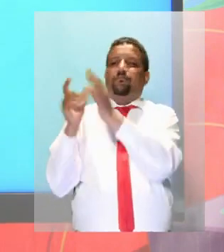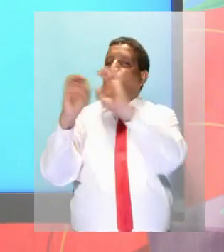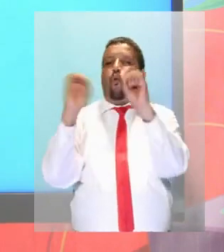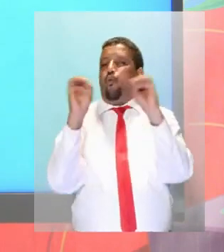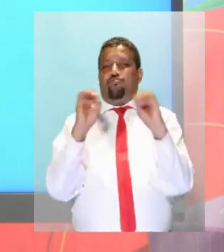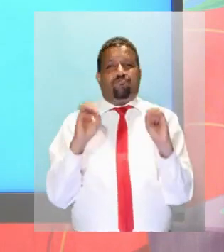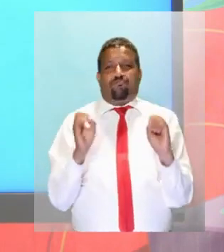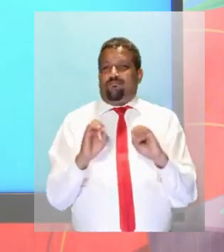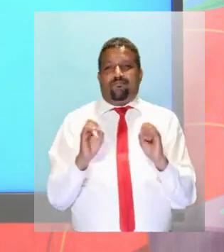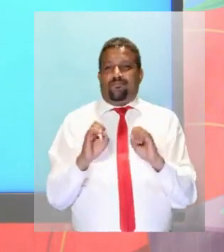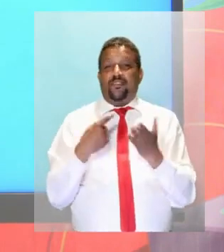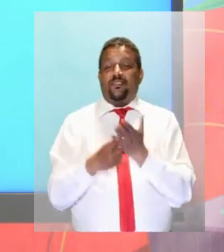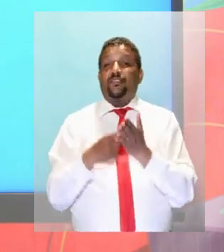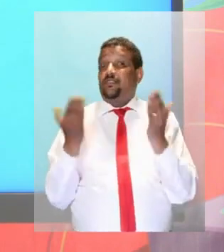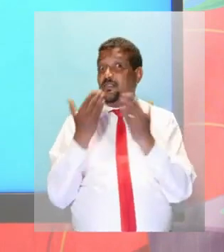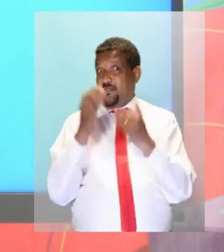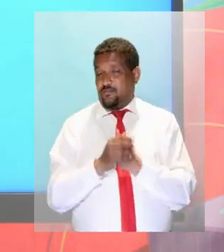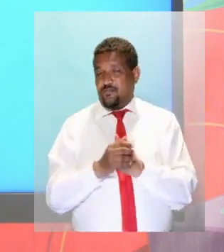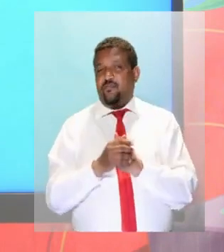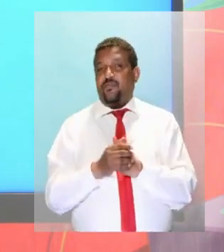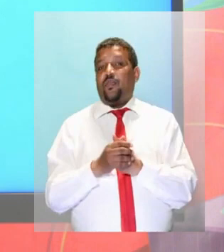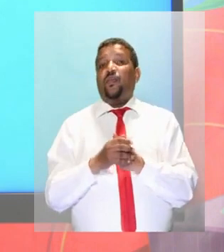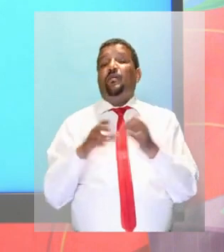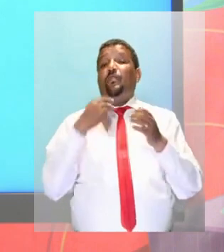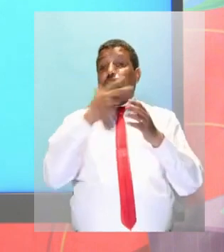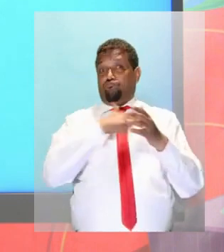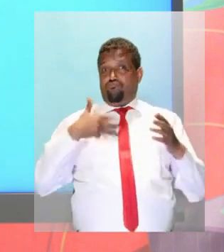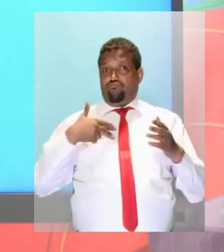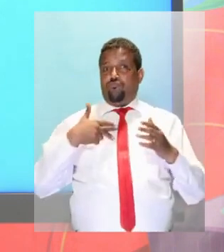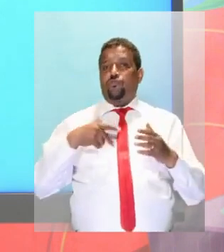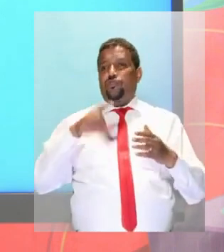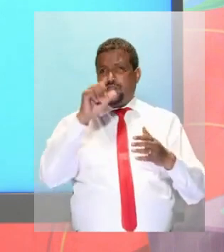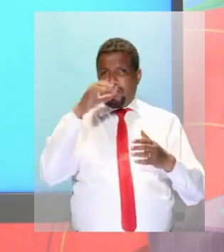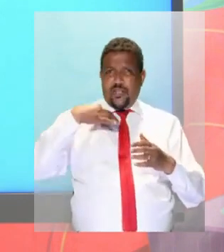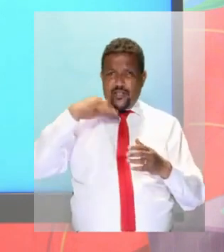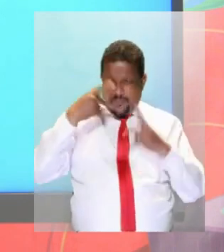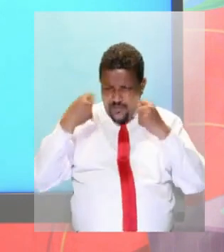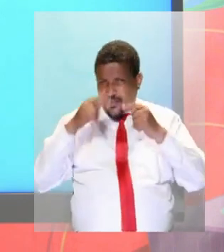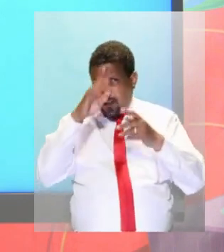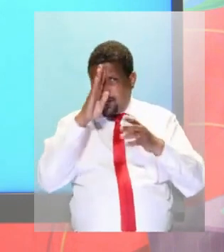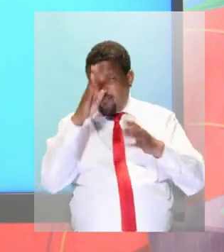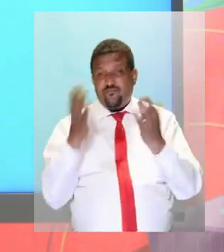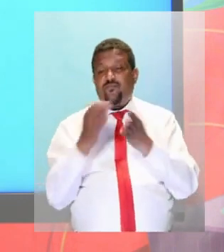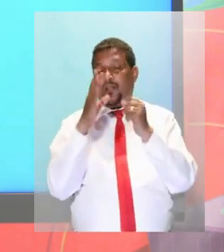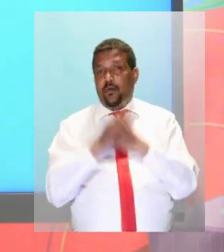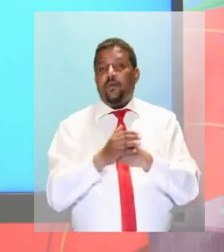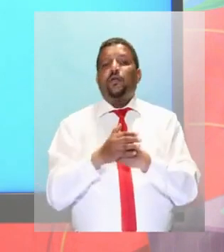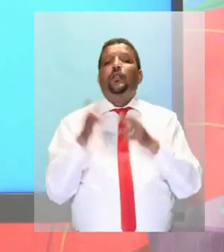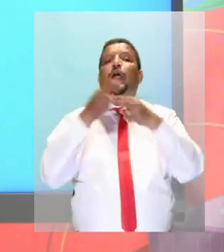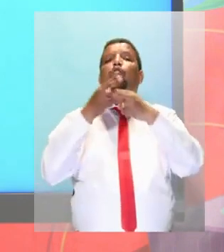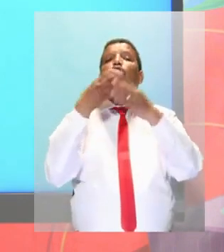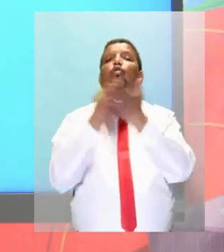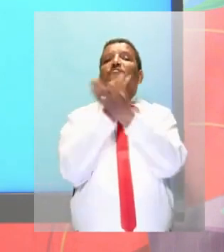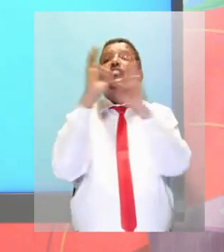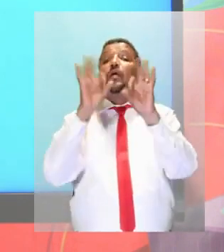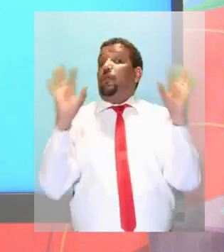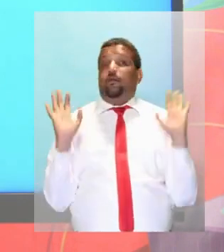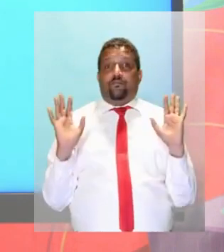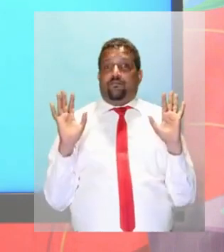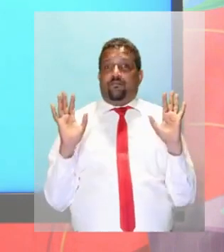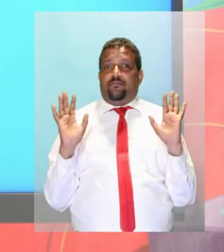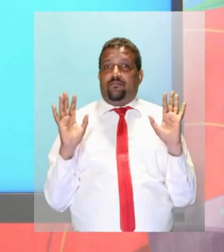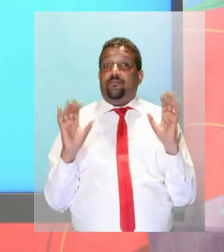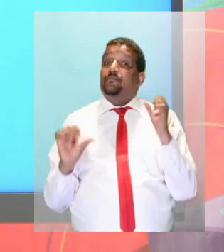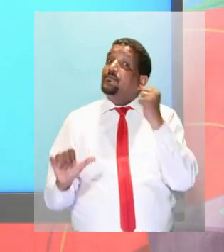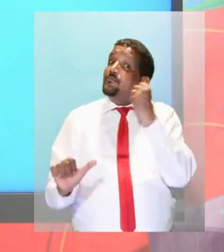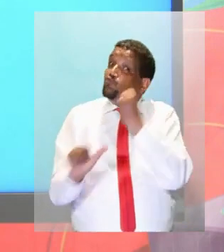from these incentives in the command economy system. Lack of economic freedom is the other